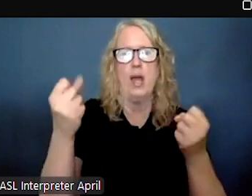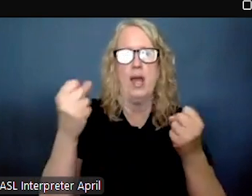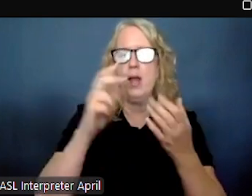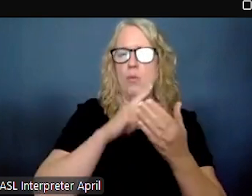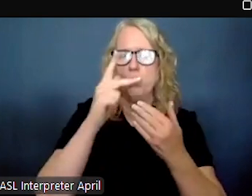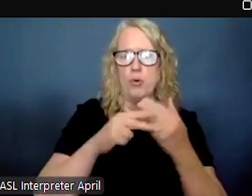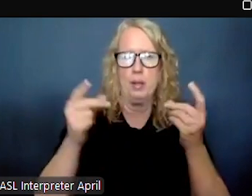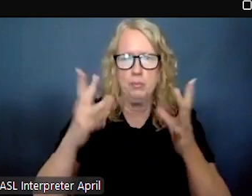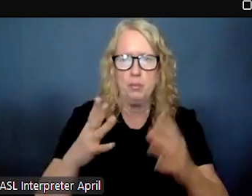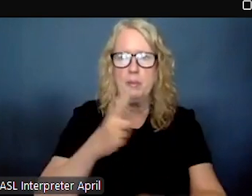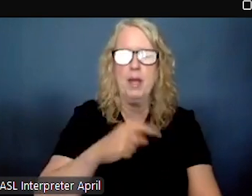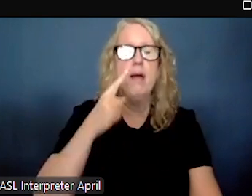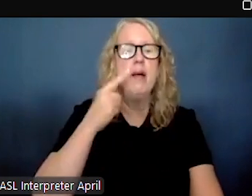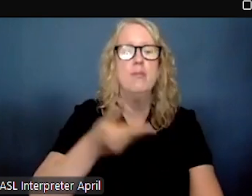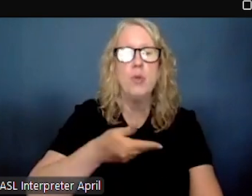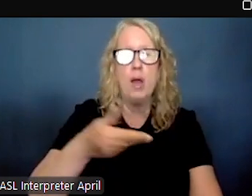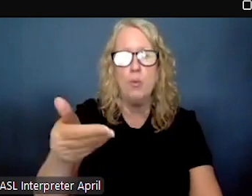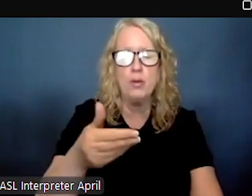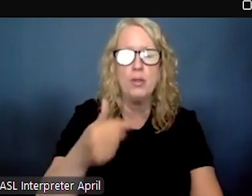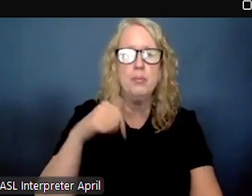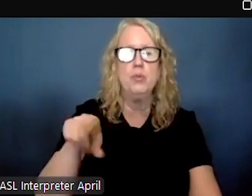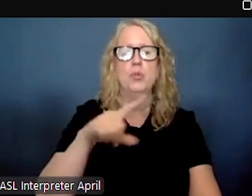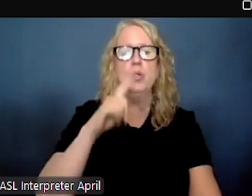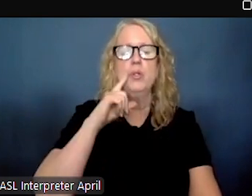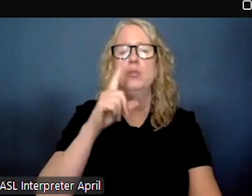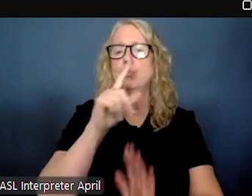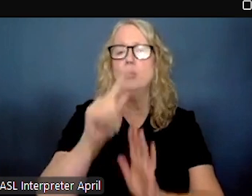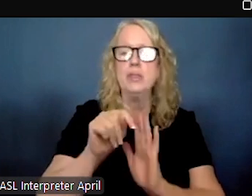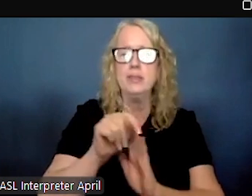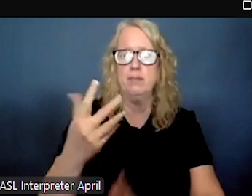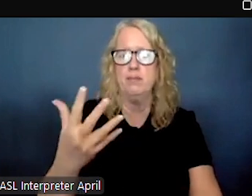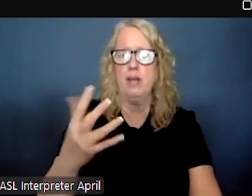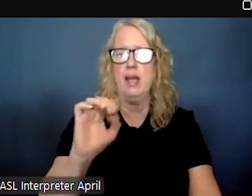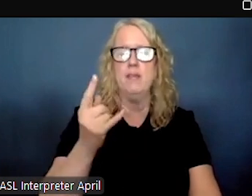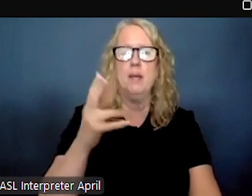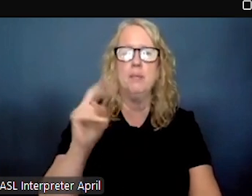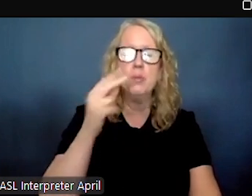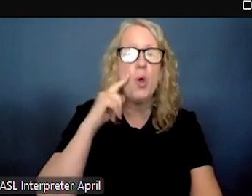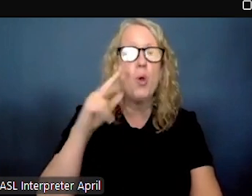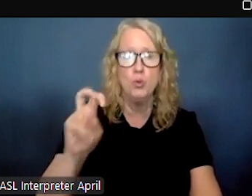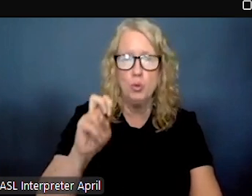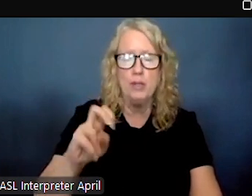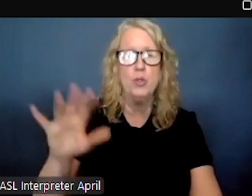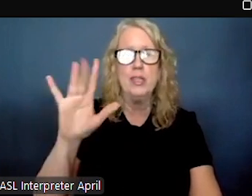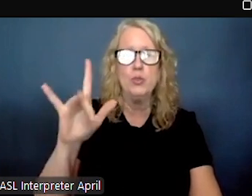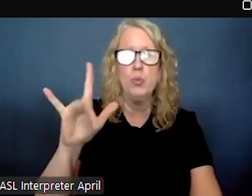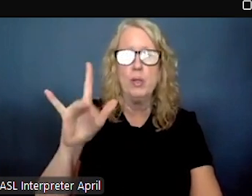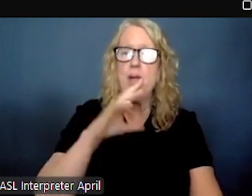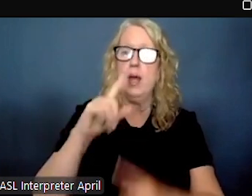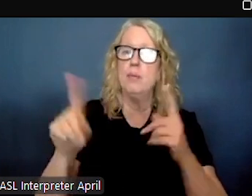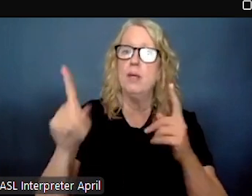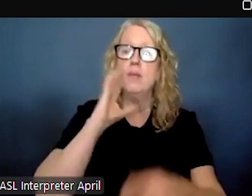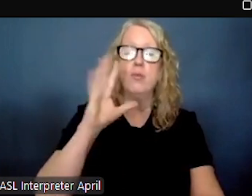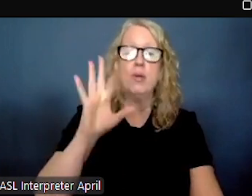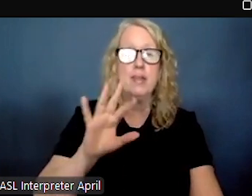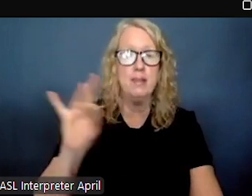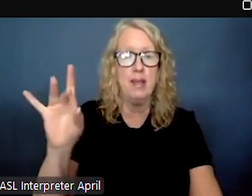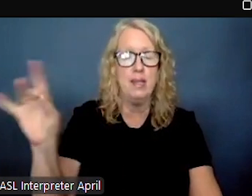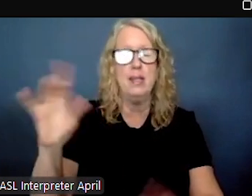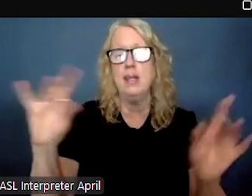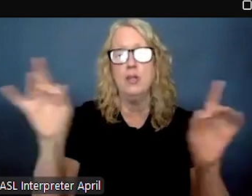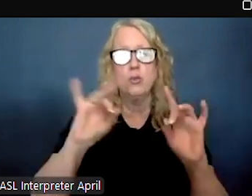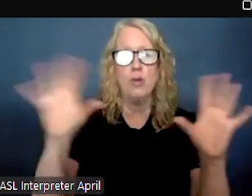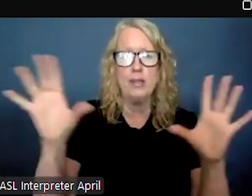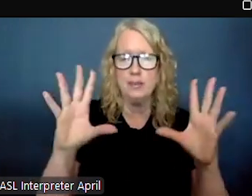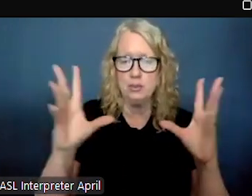I welcome you to Season 5, Episode 225 of the 988 Crisis